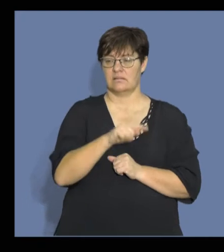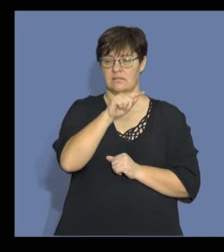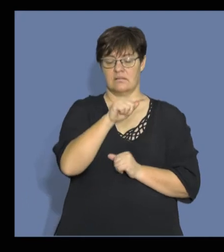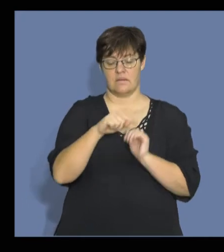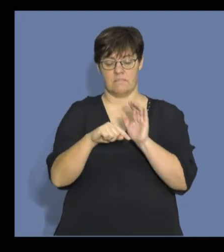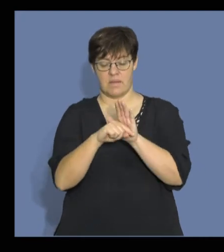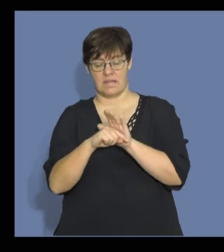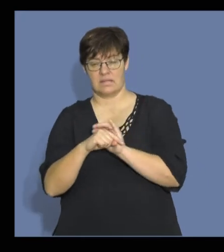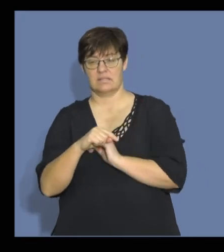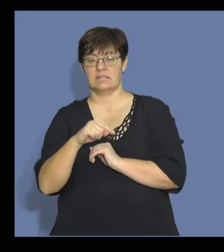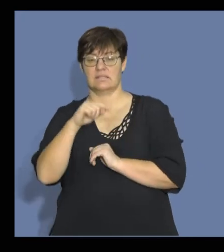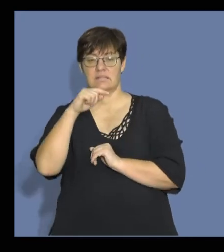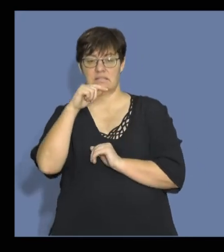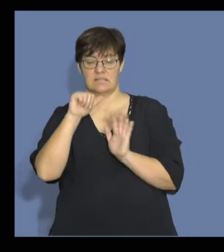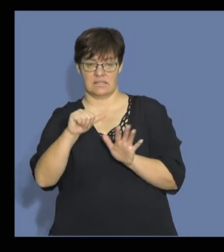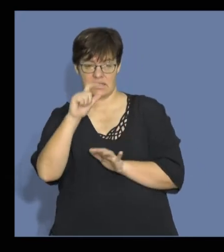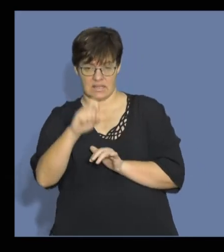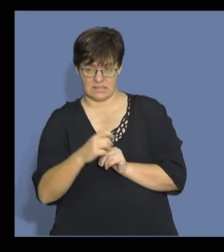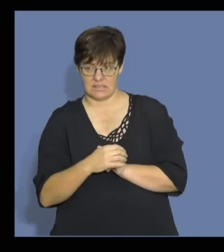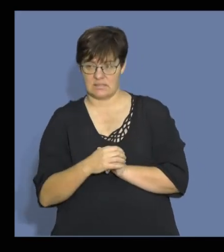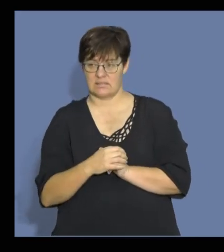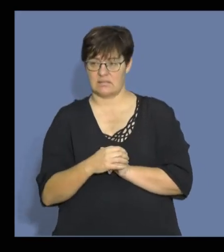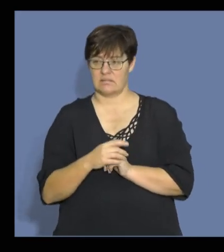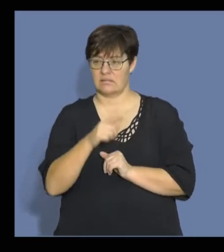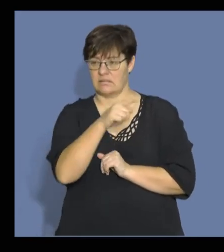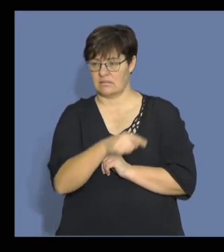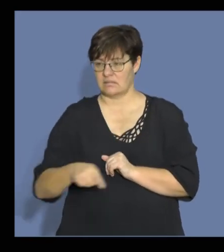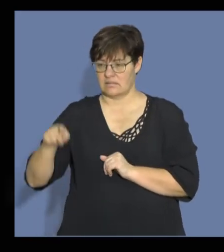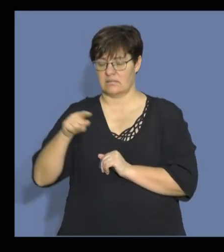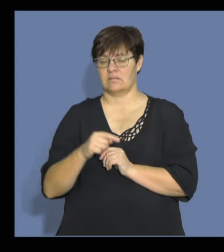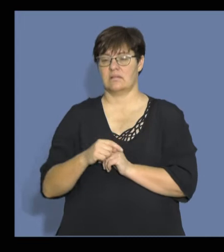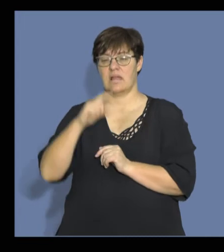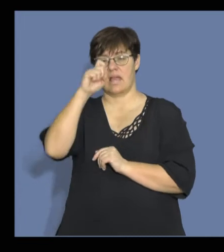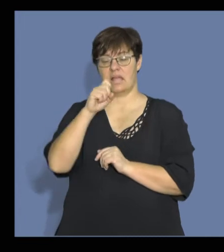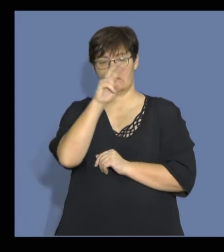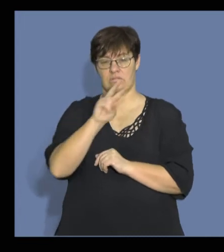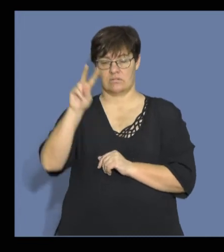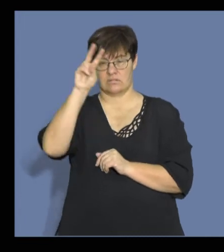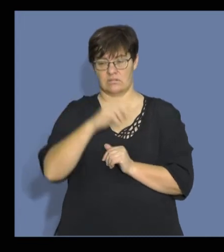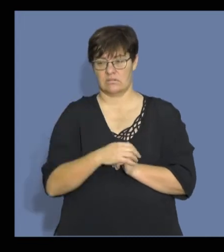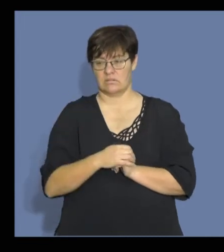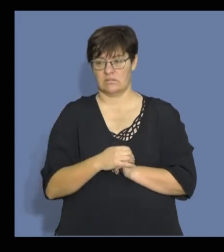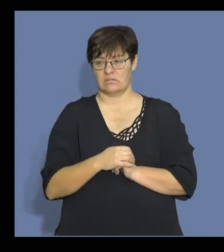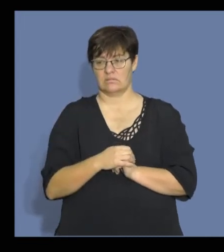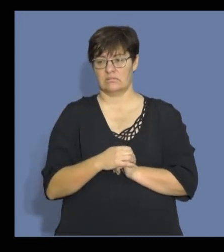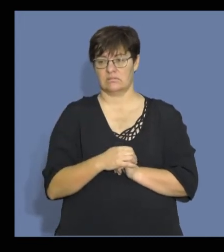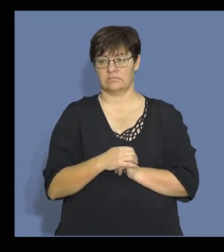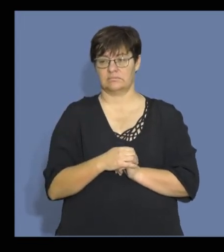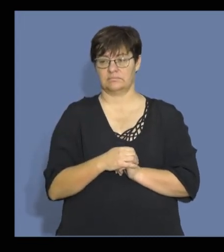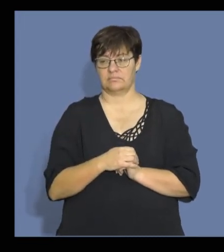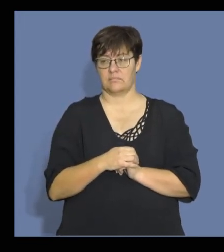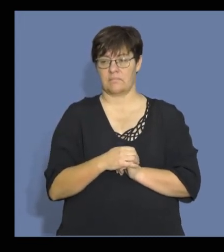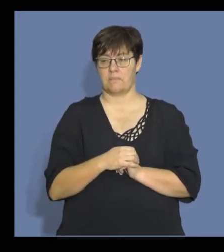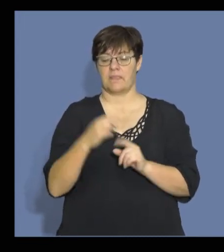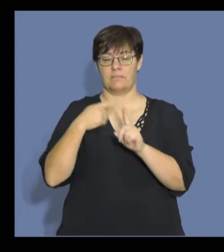6x. Minus x times minus 6 is minus 6x. Minus x times minus x is plus